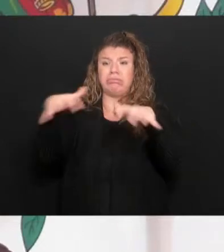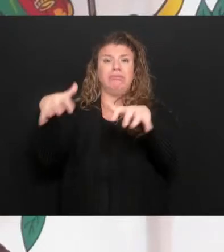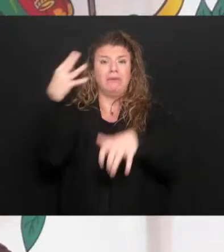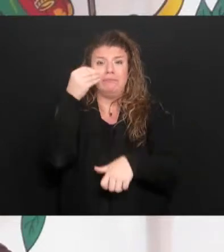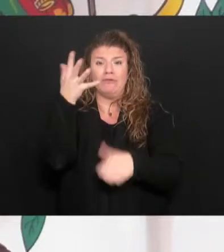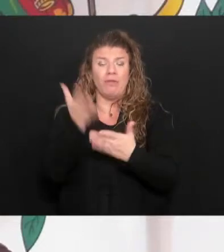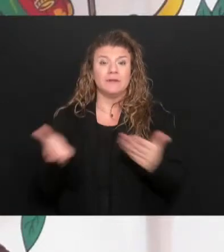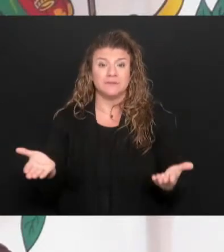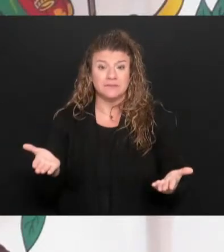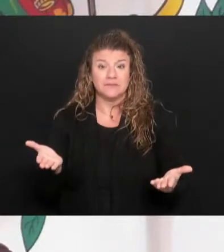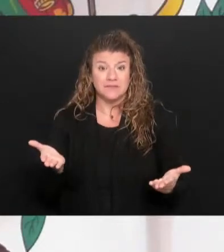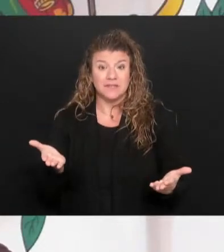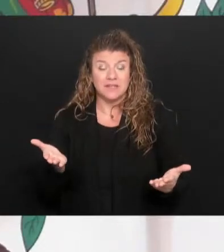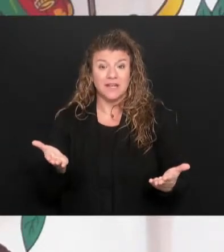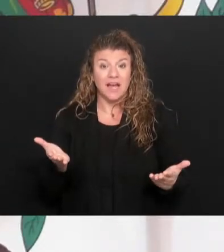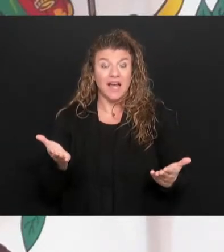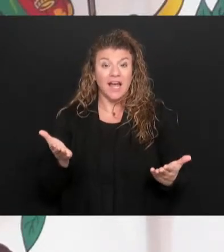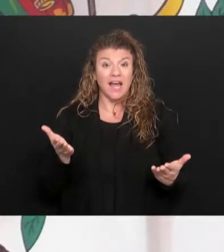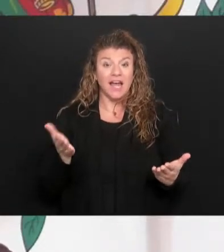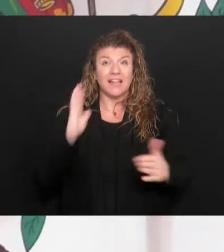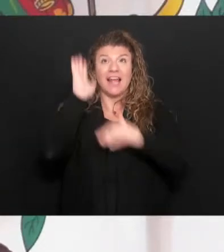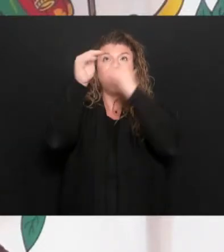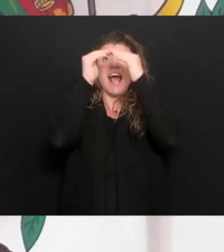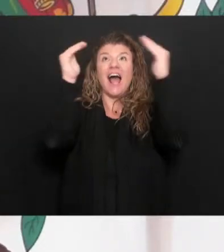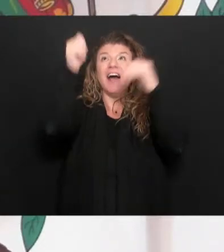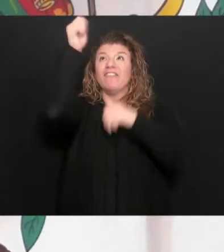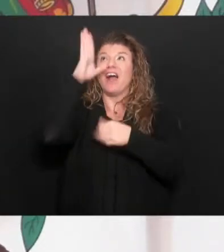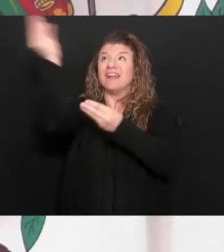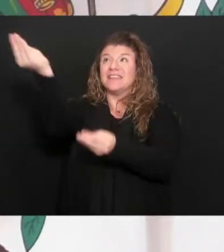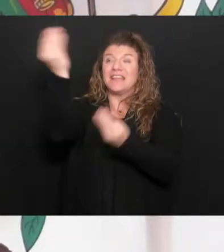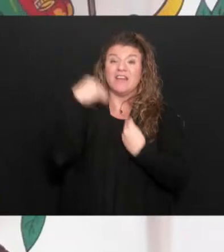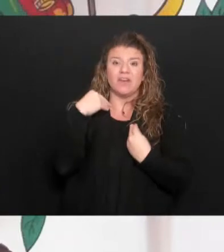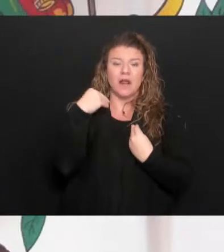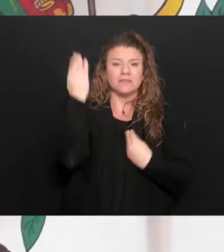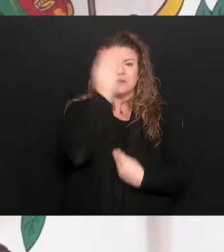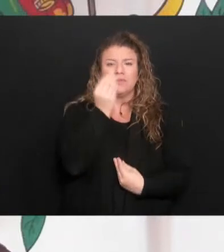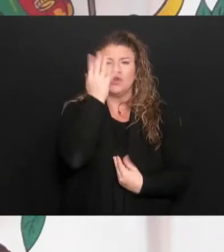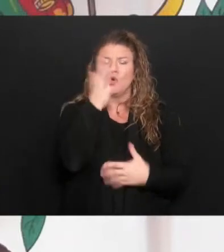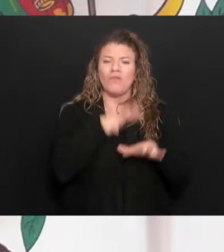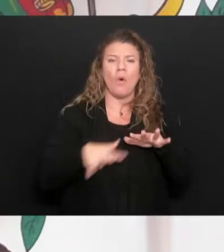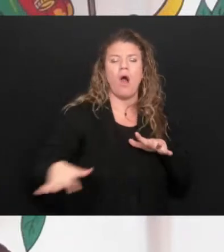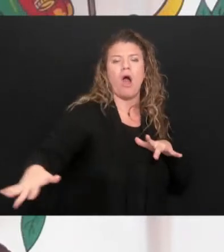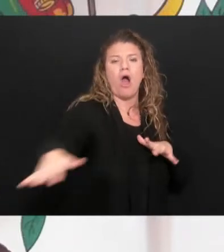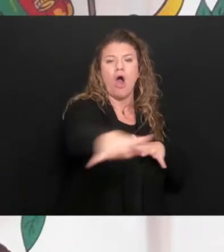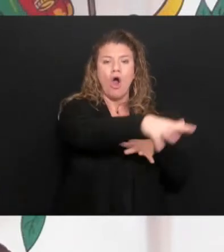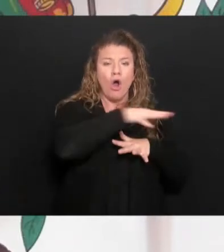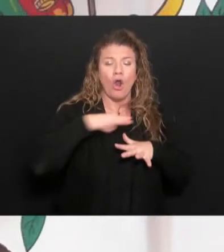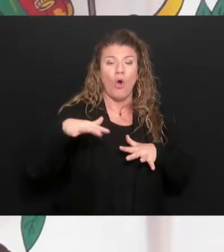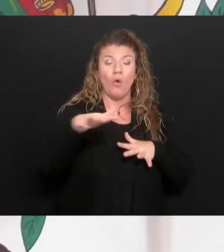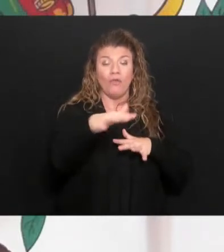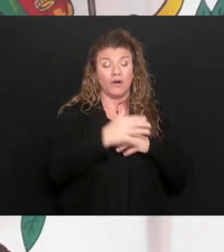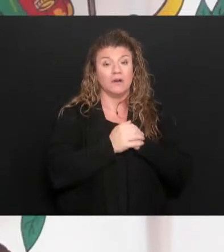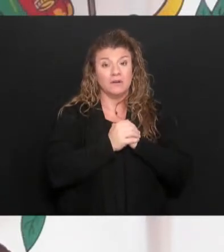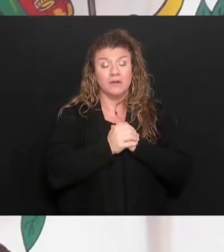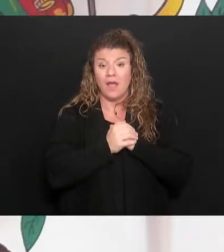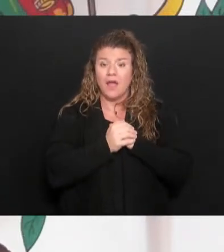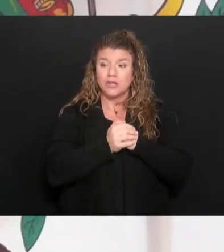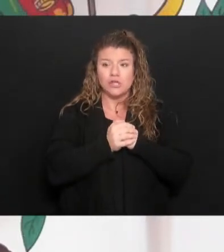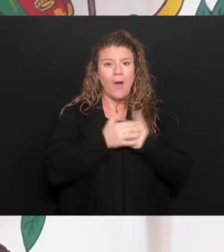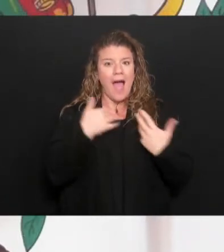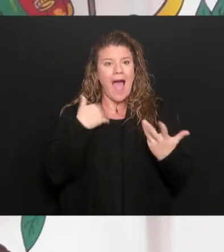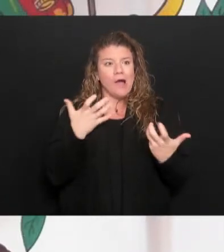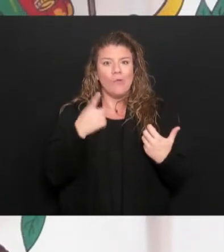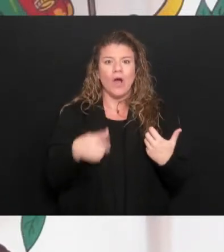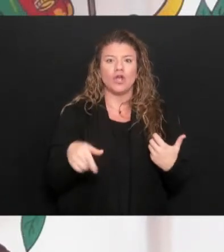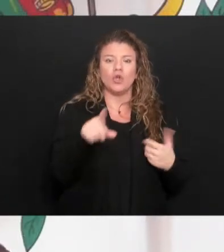The beauty that God above has given us and bestowed upon us. You know, I would tell you to take time,